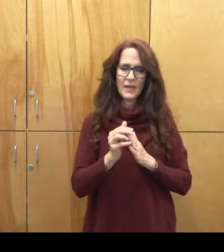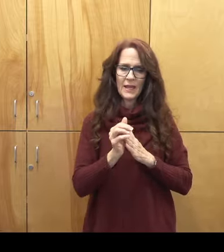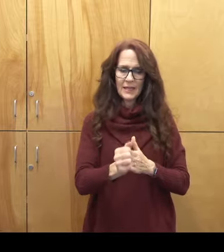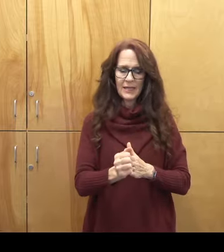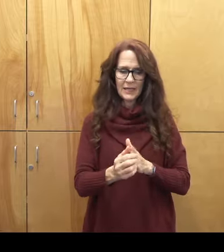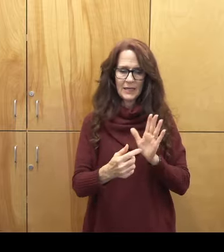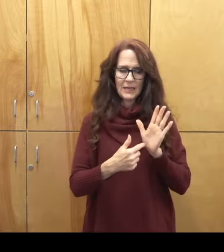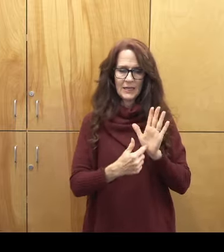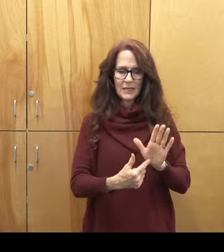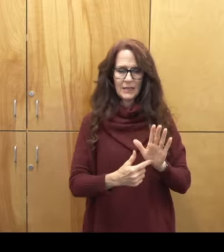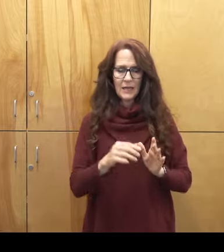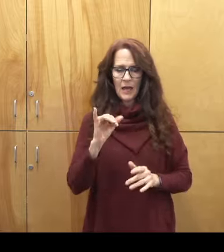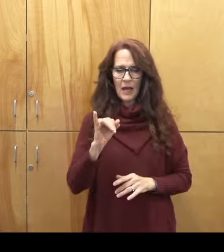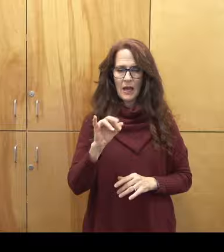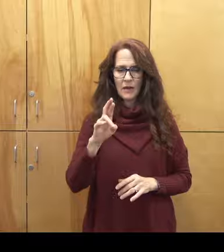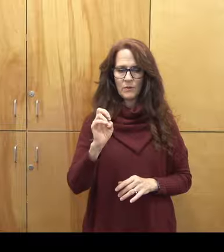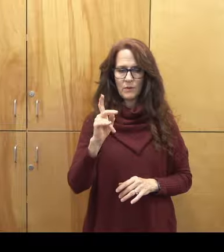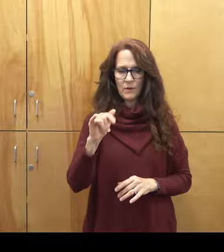is the iReady data.